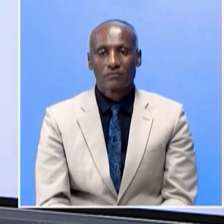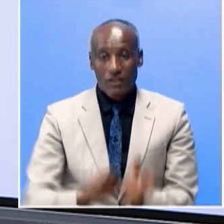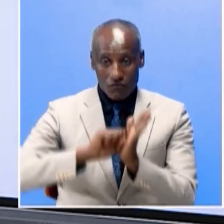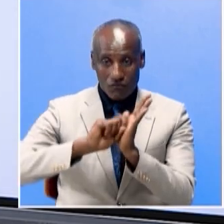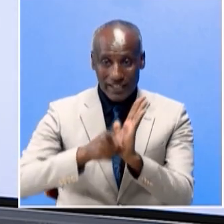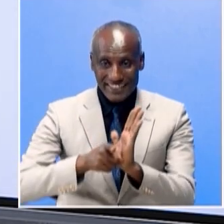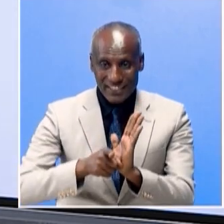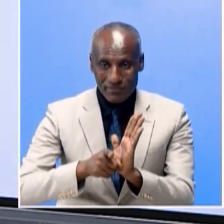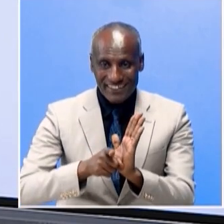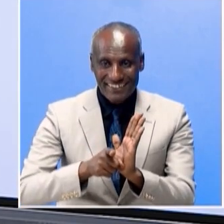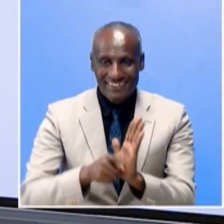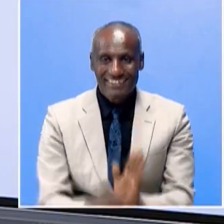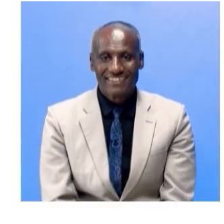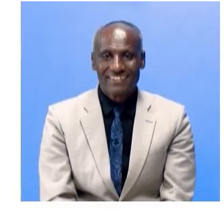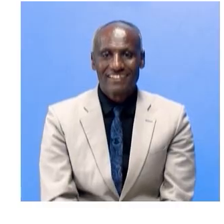Example.